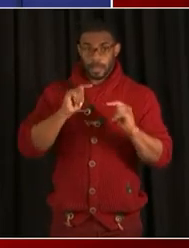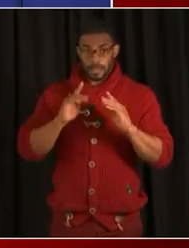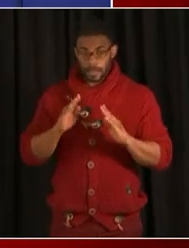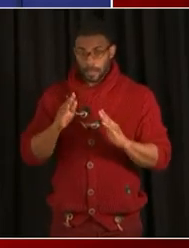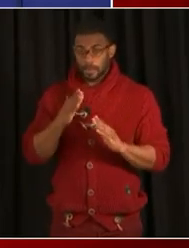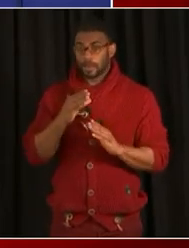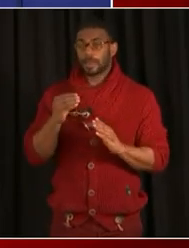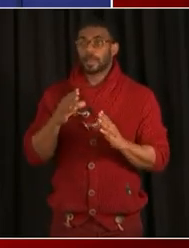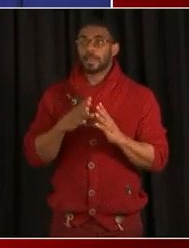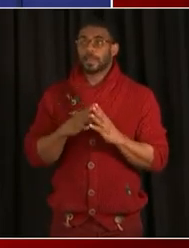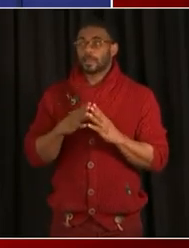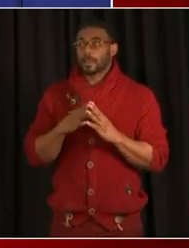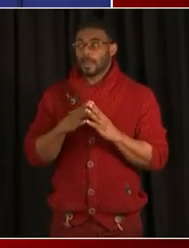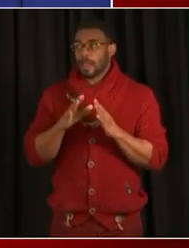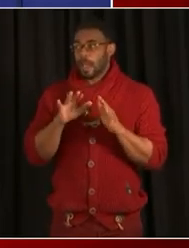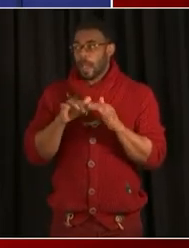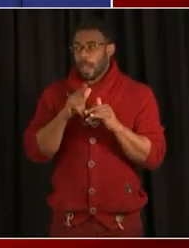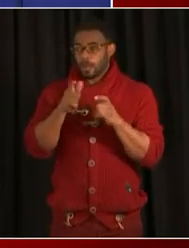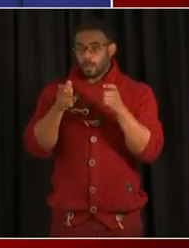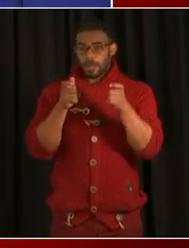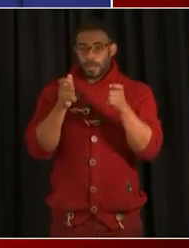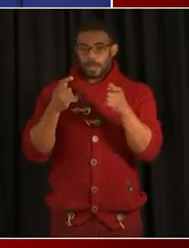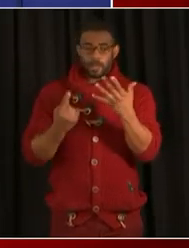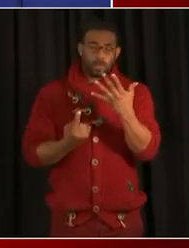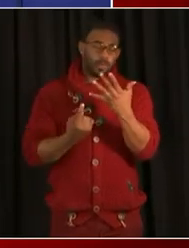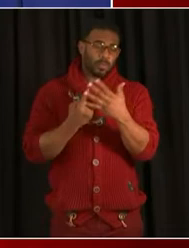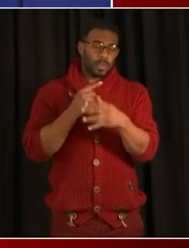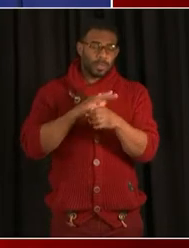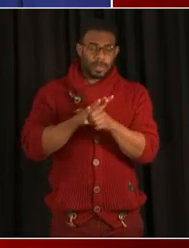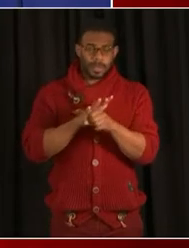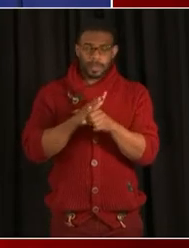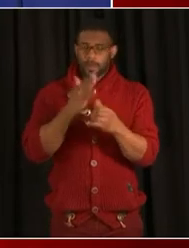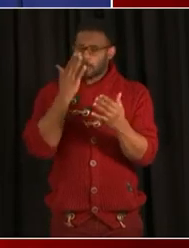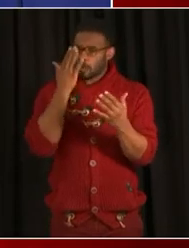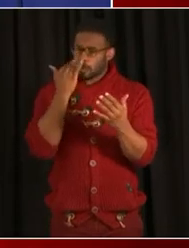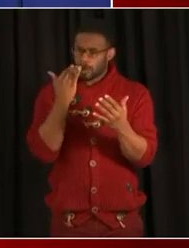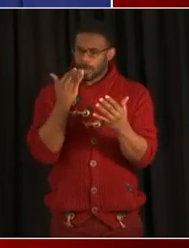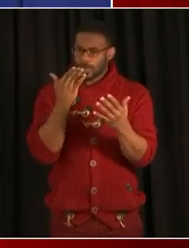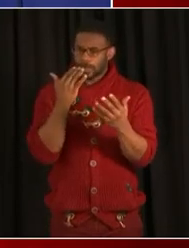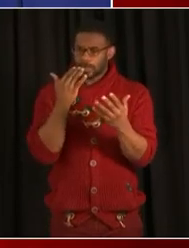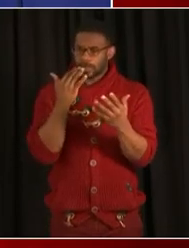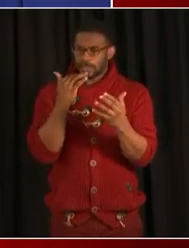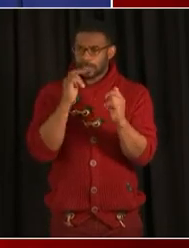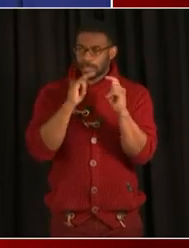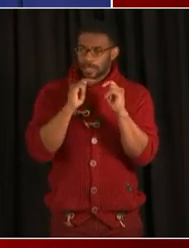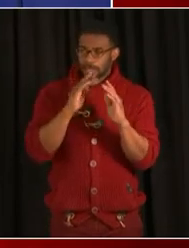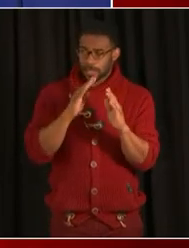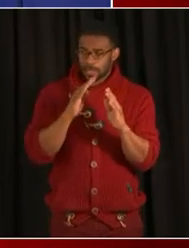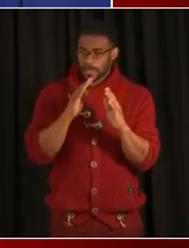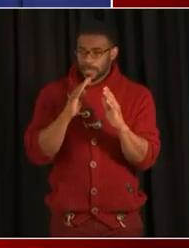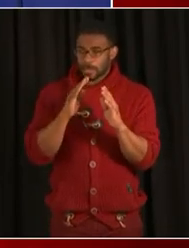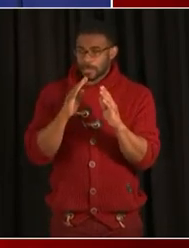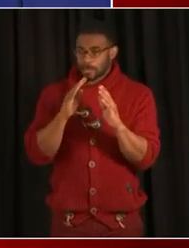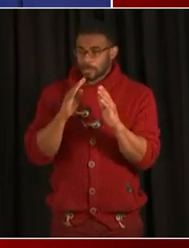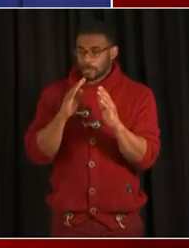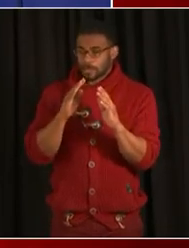Theater and how you've been managing throughout the pandemic, and why theaters,